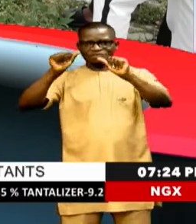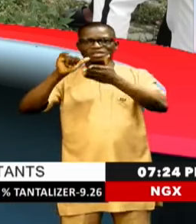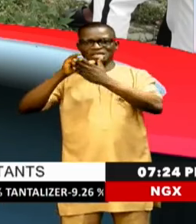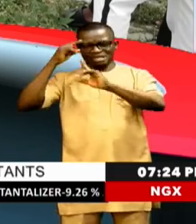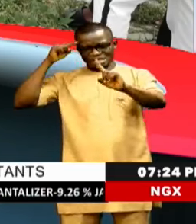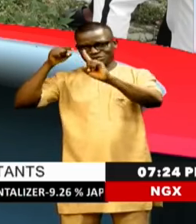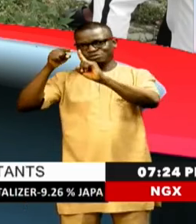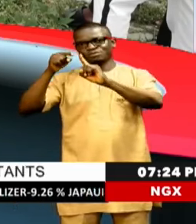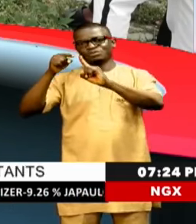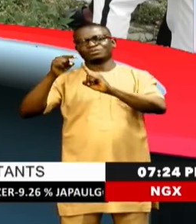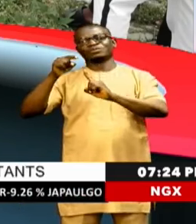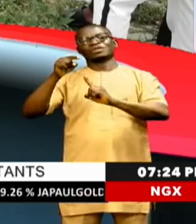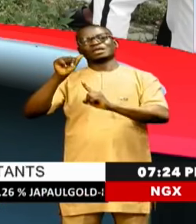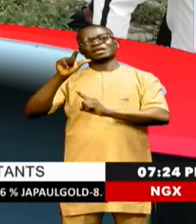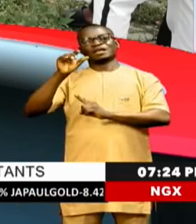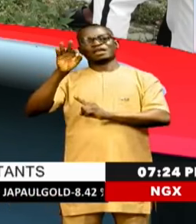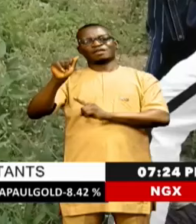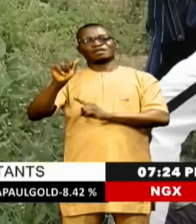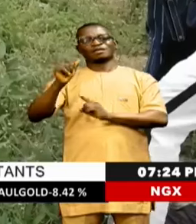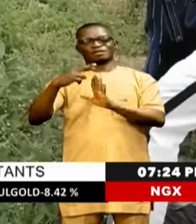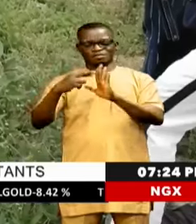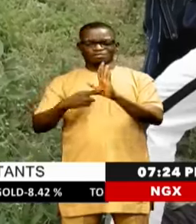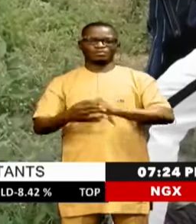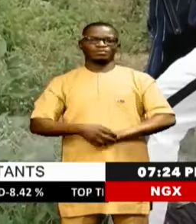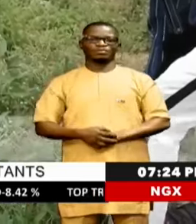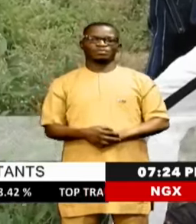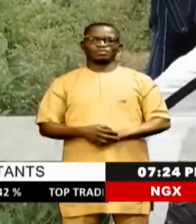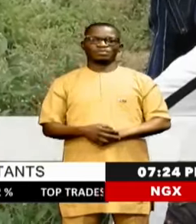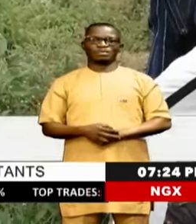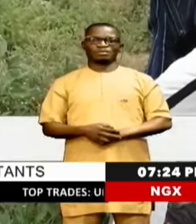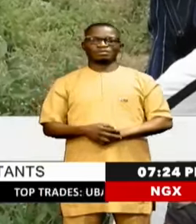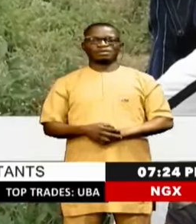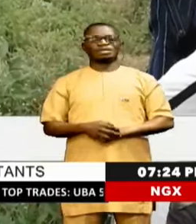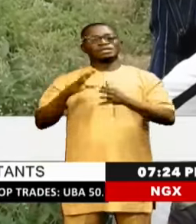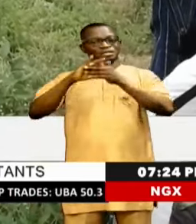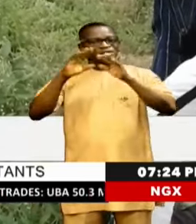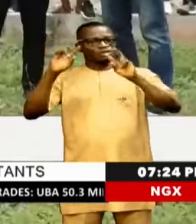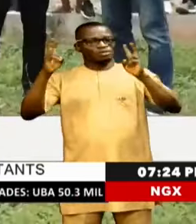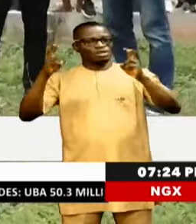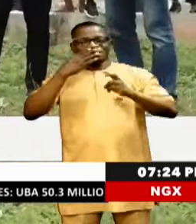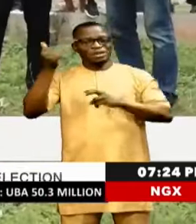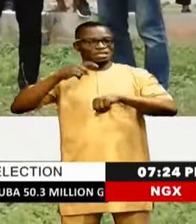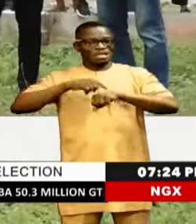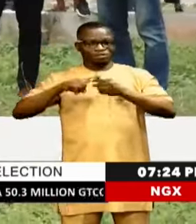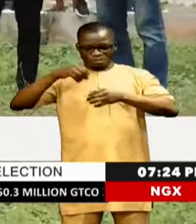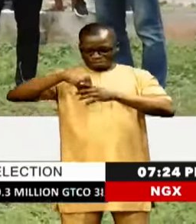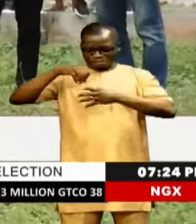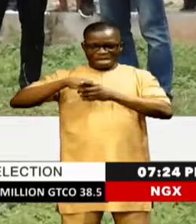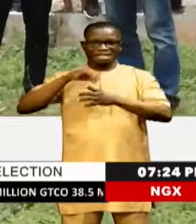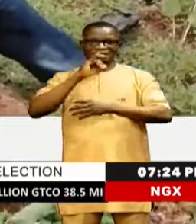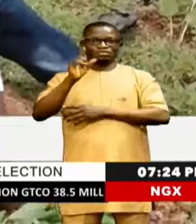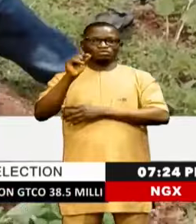target. Charles Alpha reports. There is a saying that the best time to plant a tree was 20 years